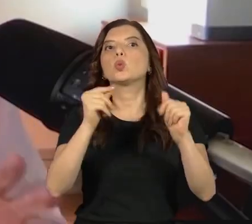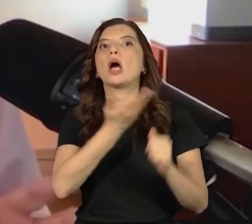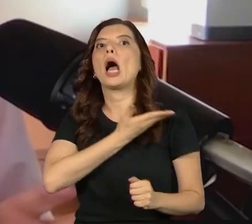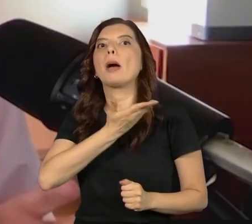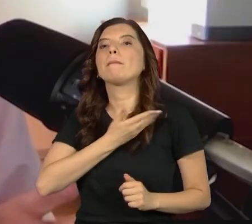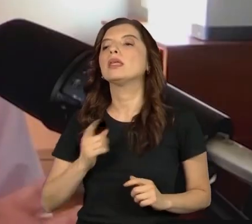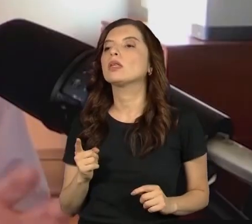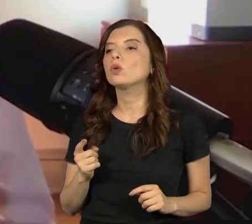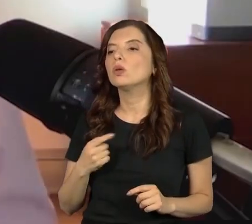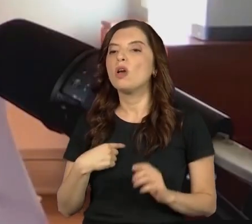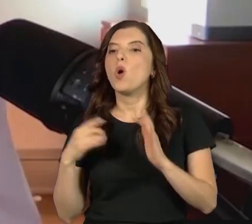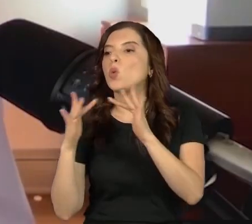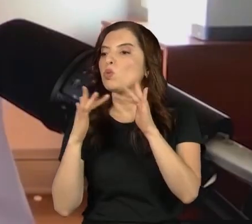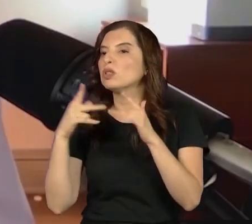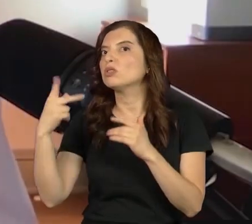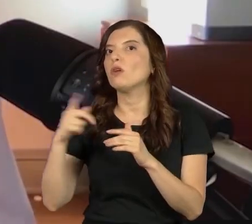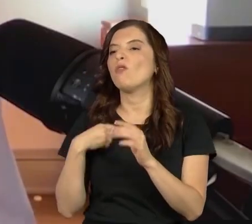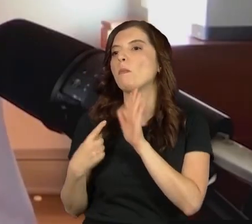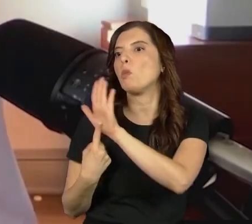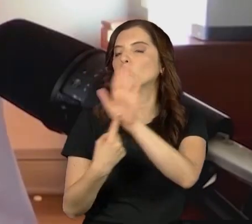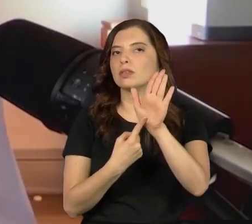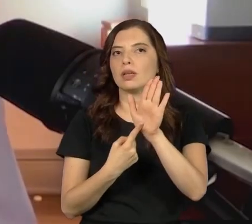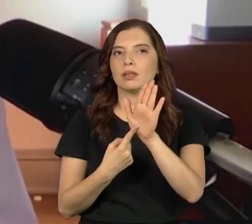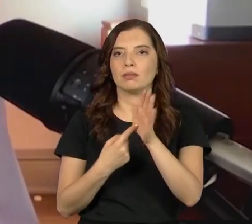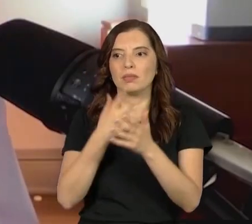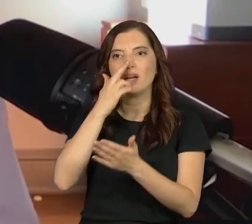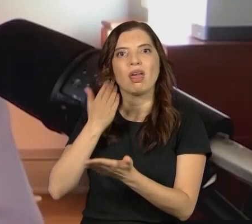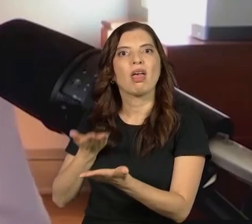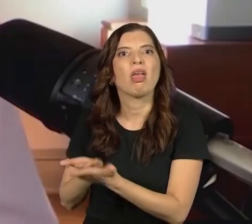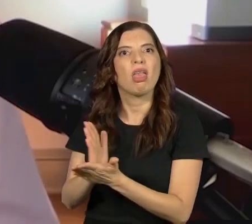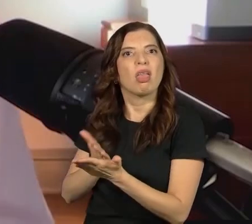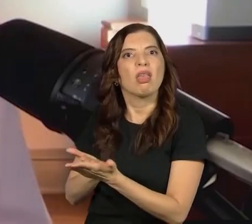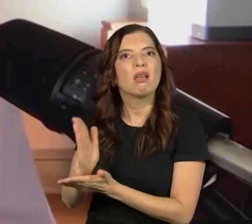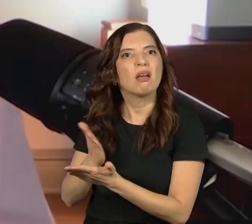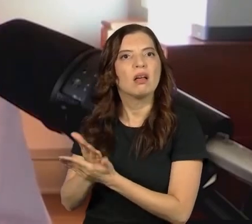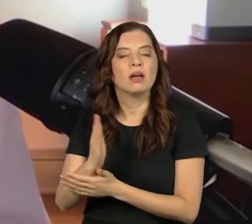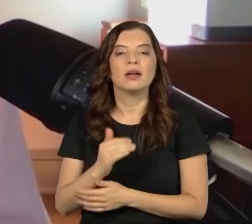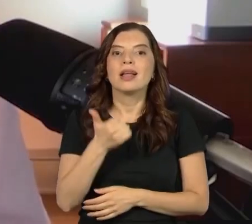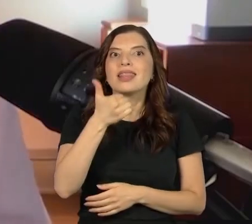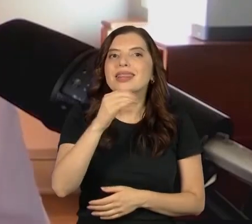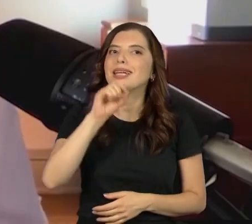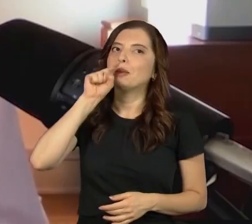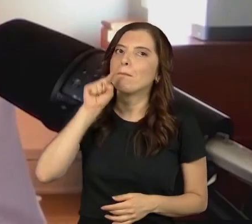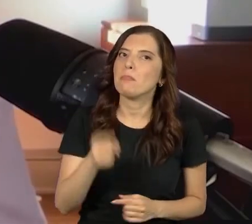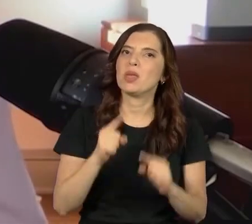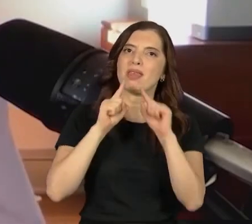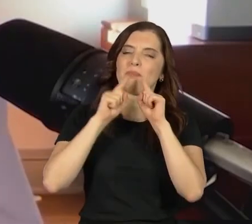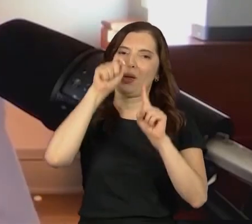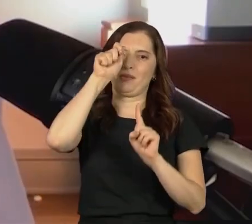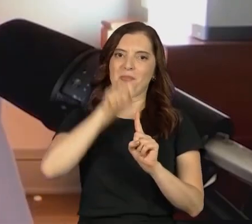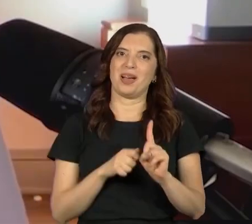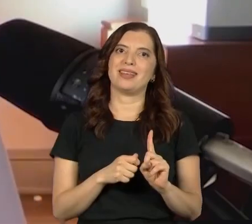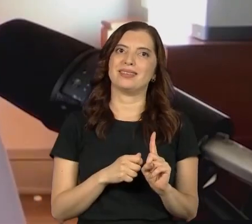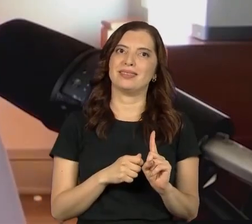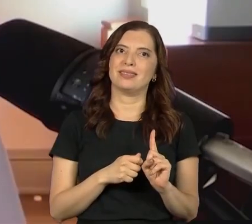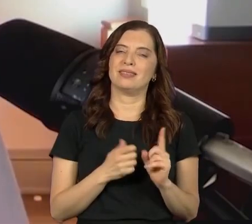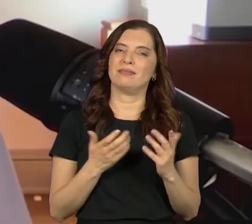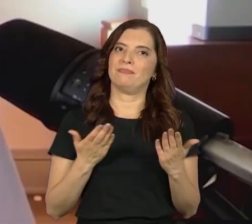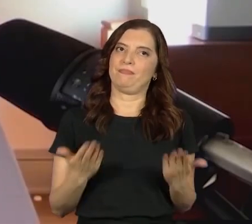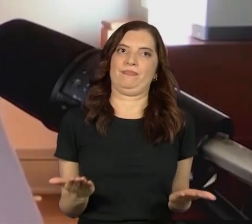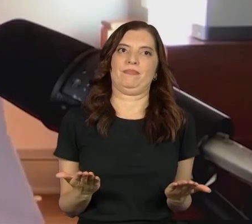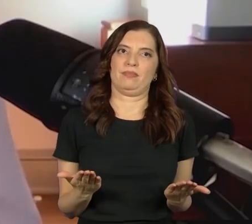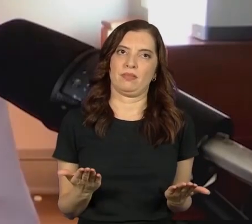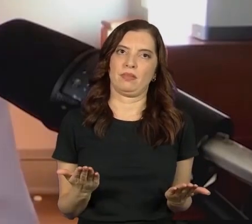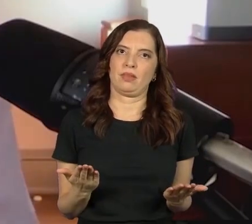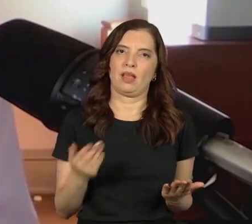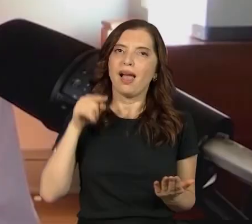I'm connected to all of your friends. The FBI, so 10,000 reports a month of this sort of thing.